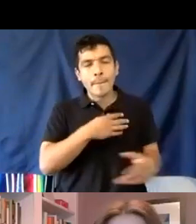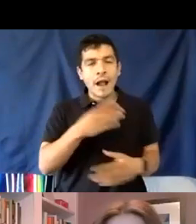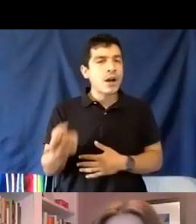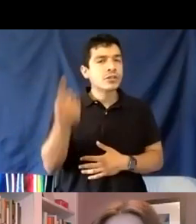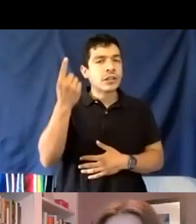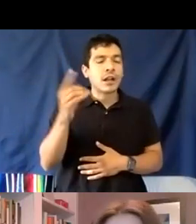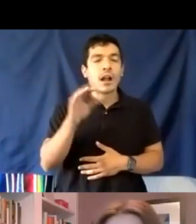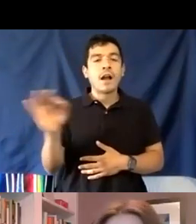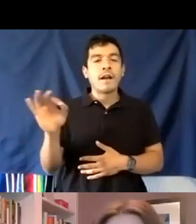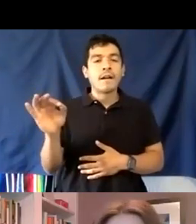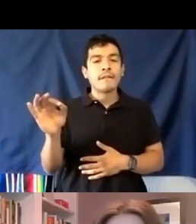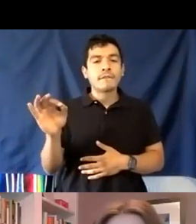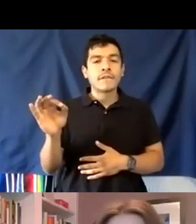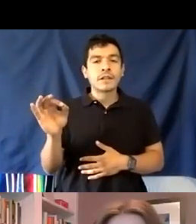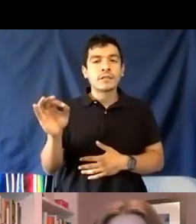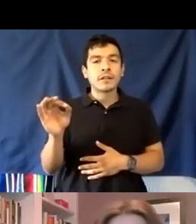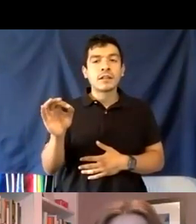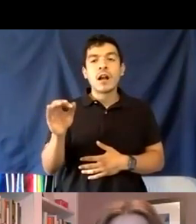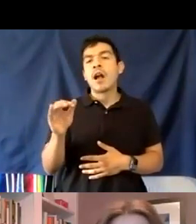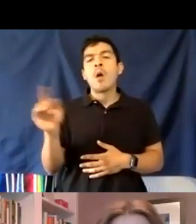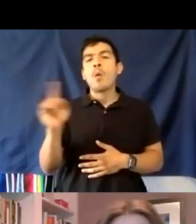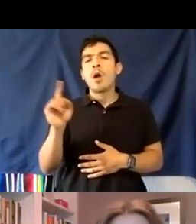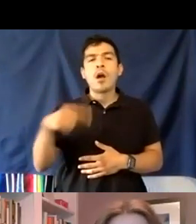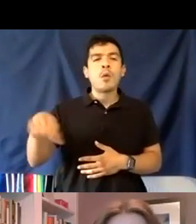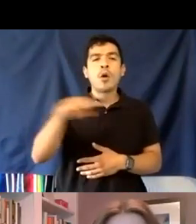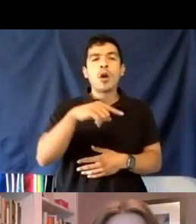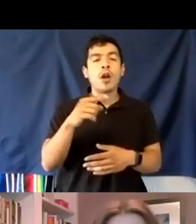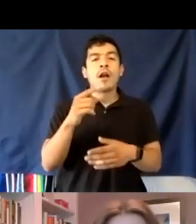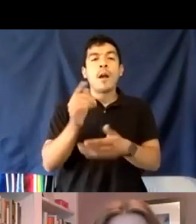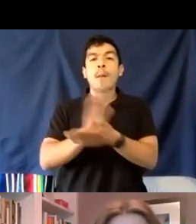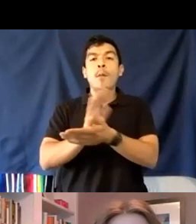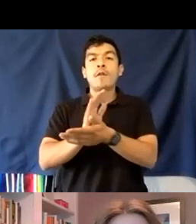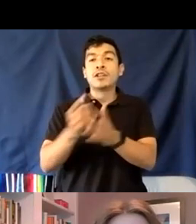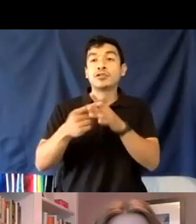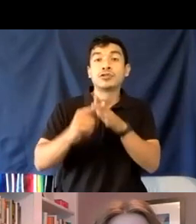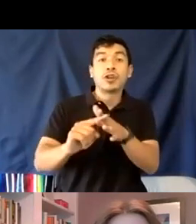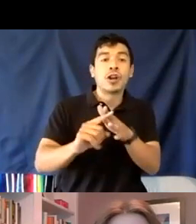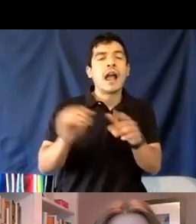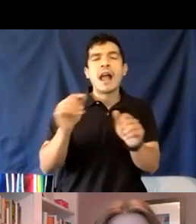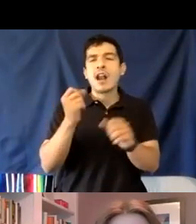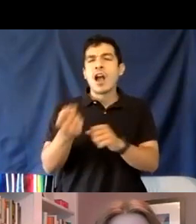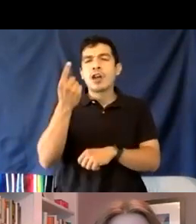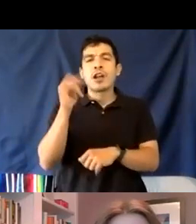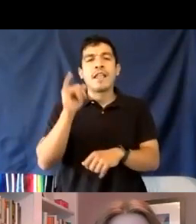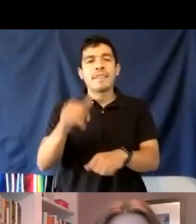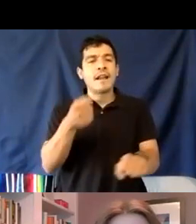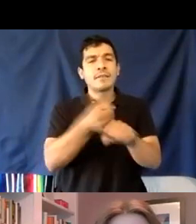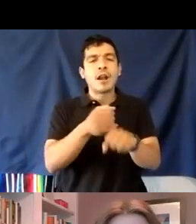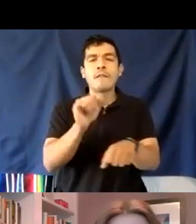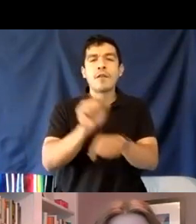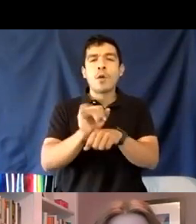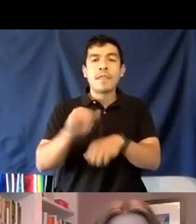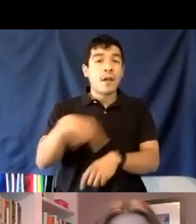the landscape in which certain films land, and to understand the impact of the work that I do